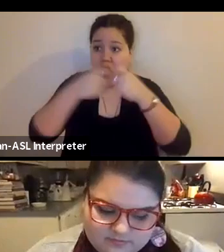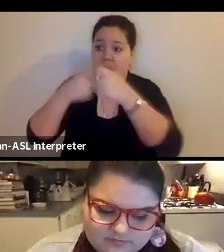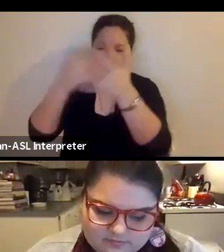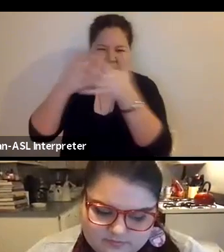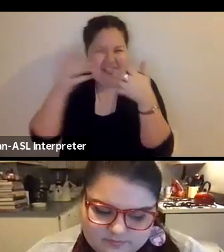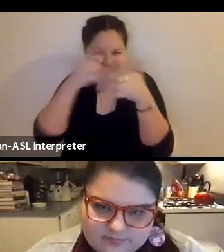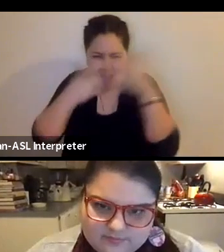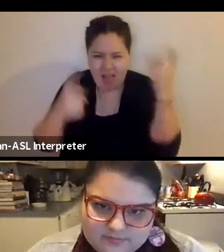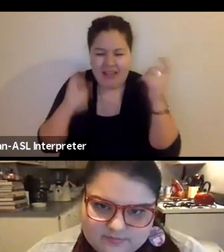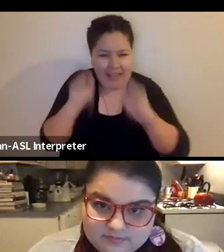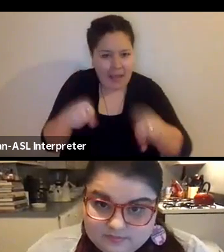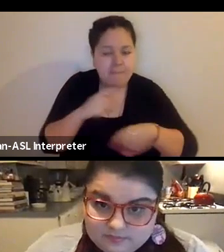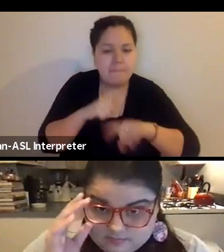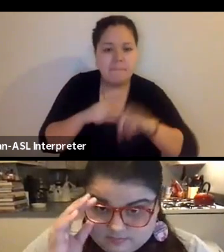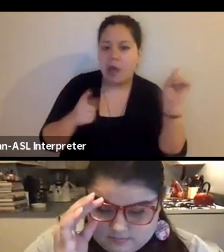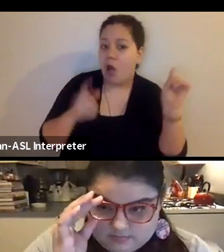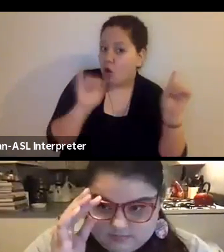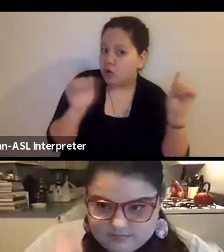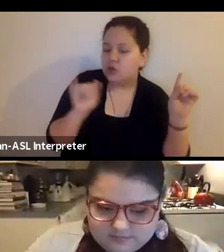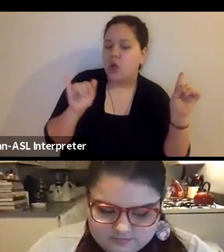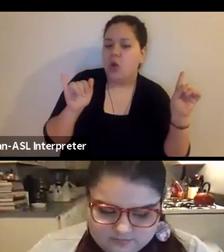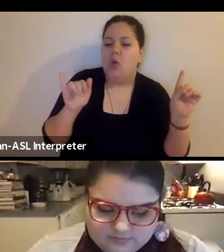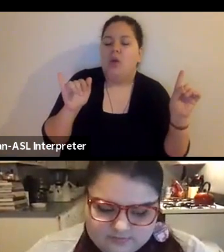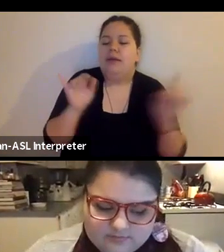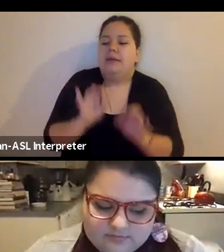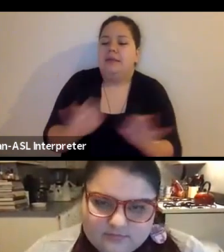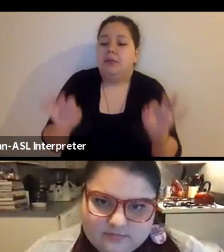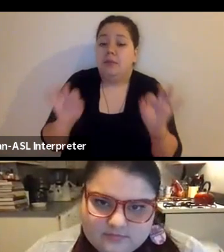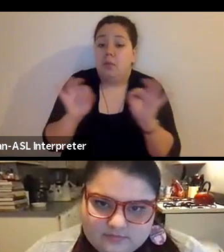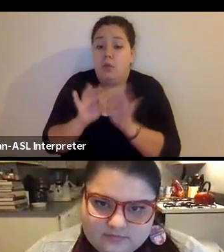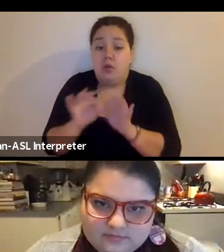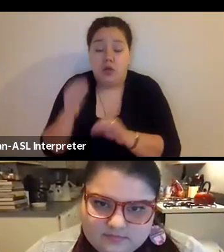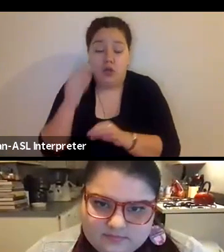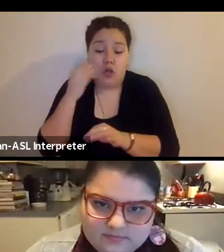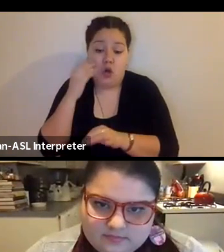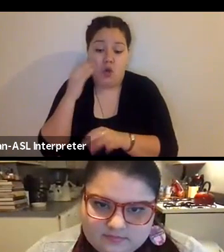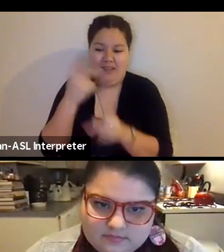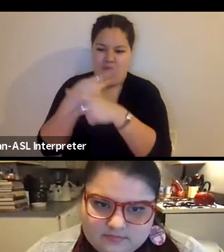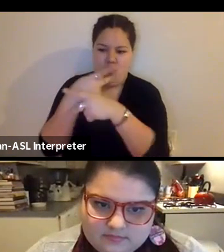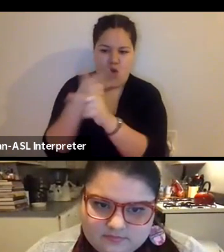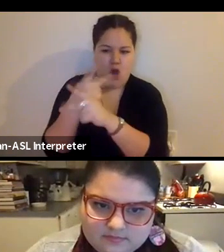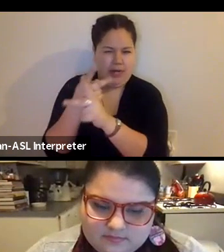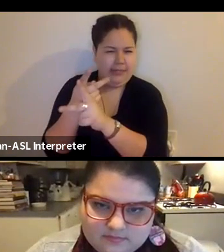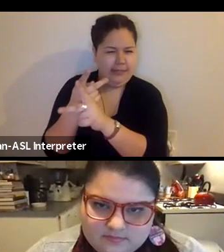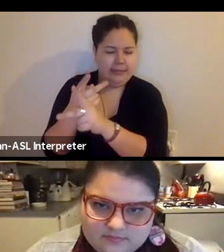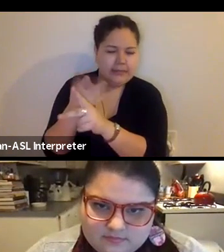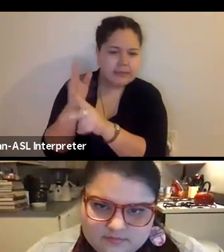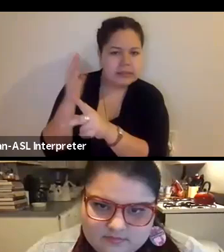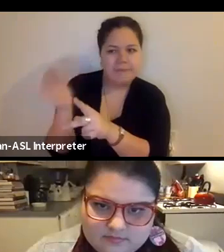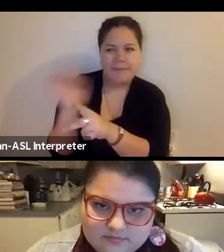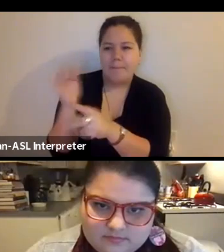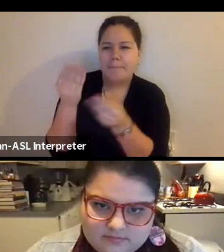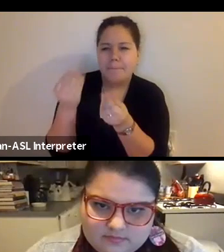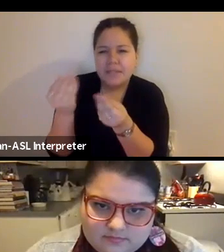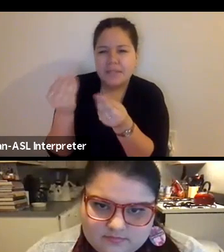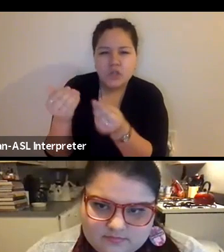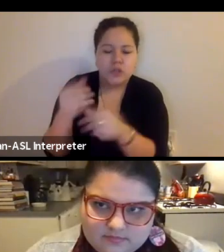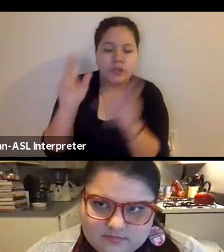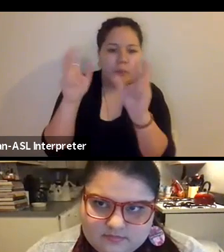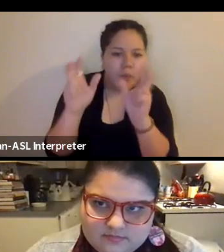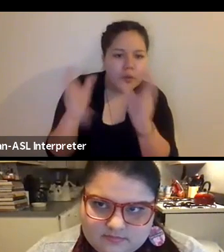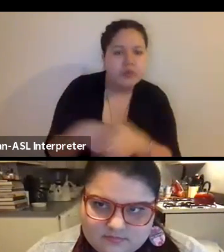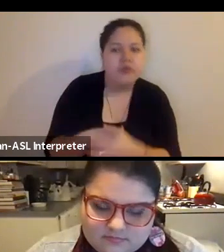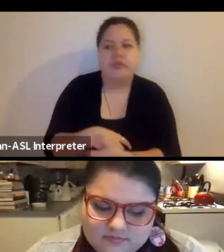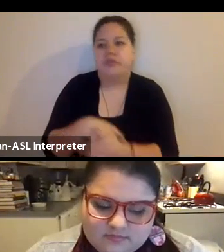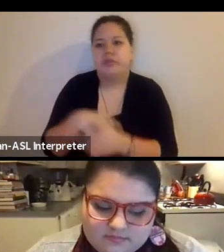recognize that these products that we're interacting with, and when we're talking about materials and computers